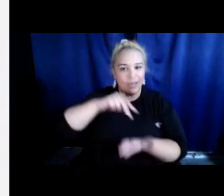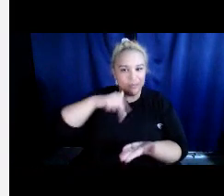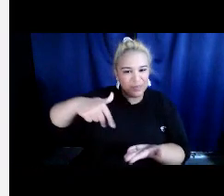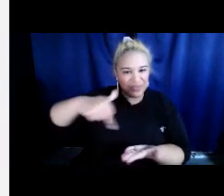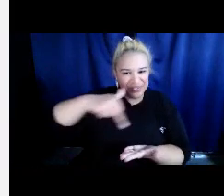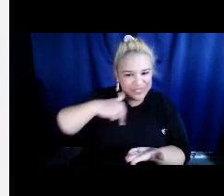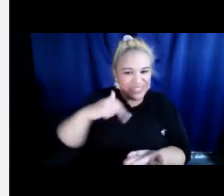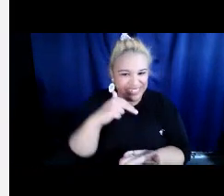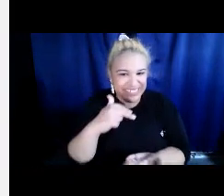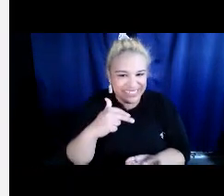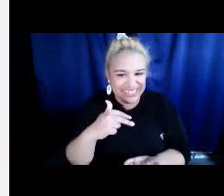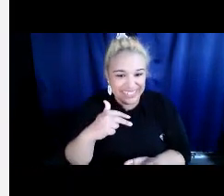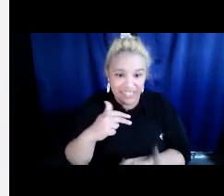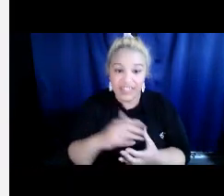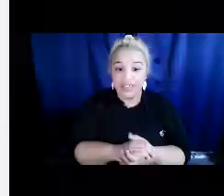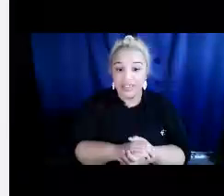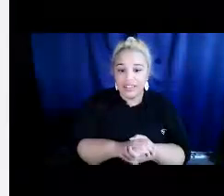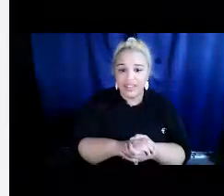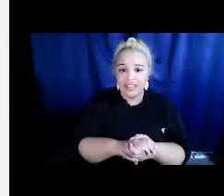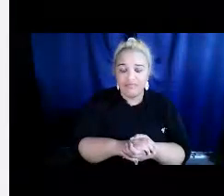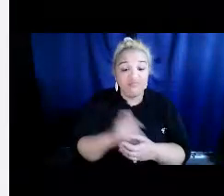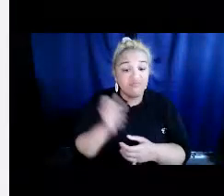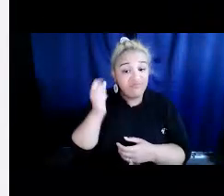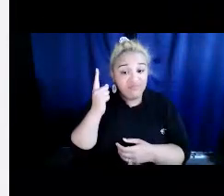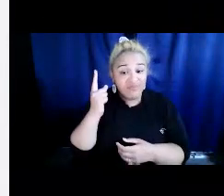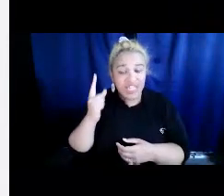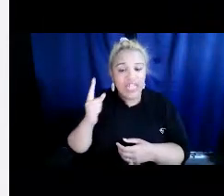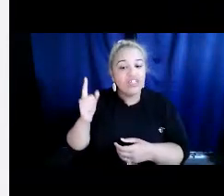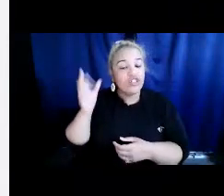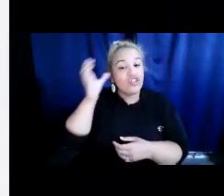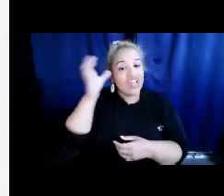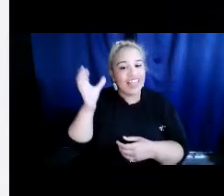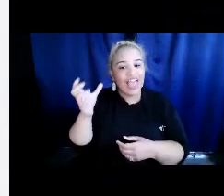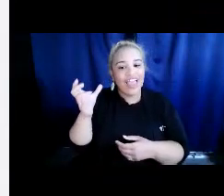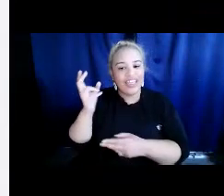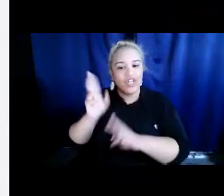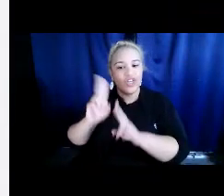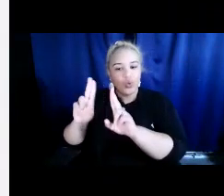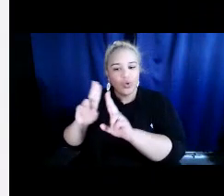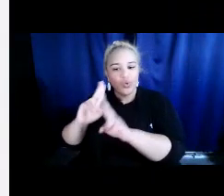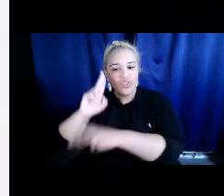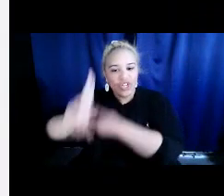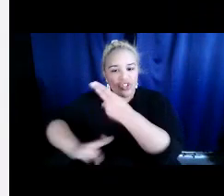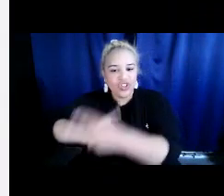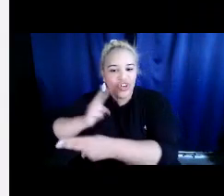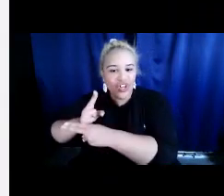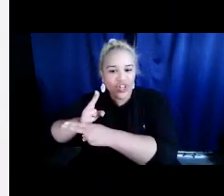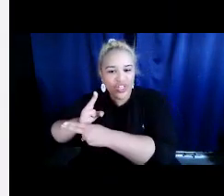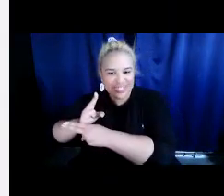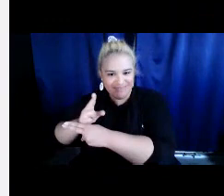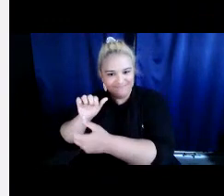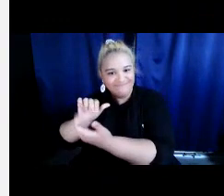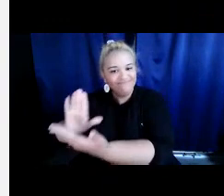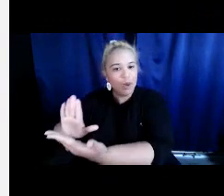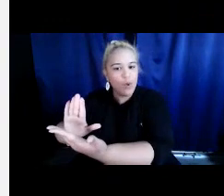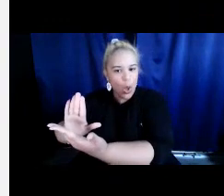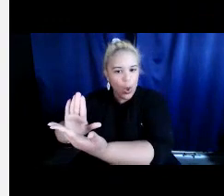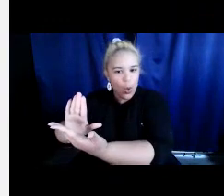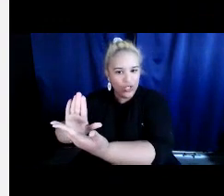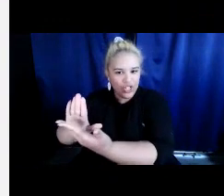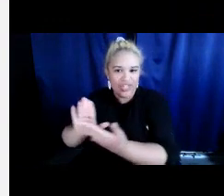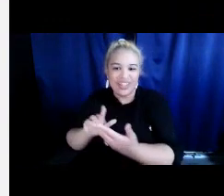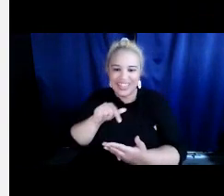inclusive practice can benefit anyone, including individuals with sensory sensitivities. Tanya, how do community members and caregivers